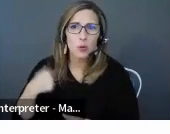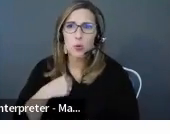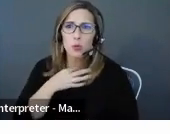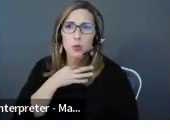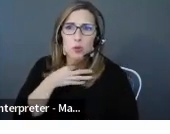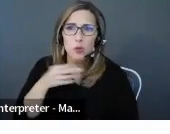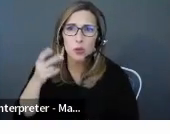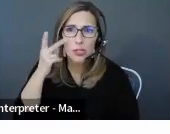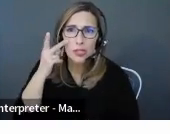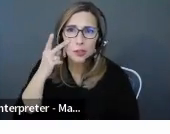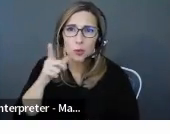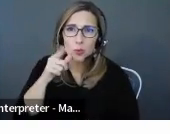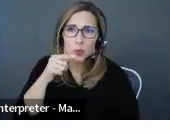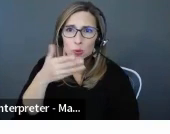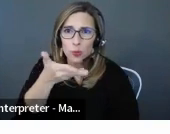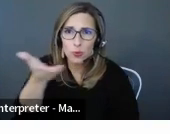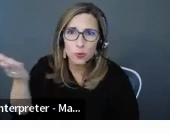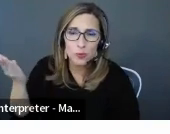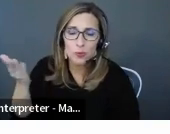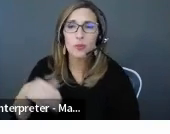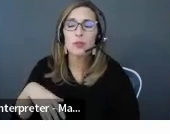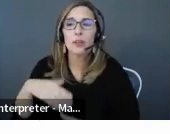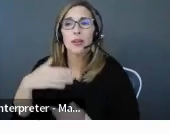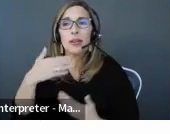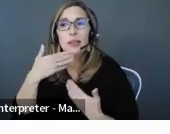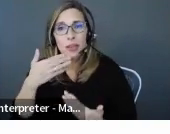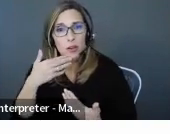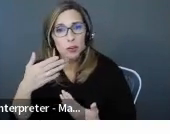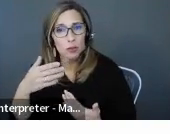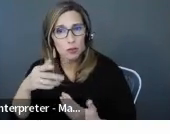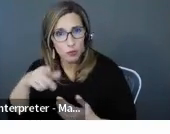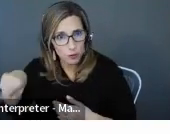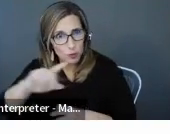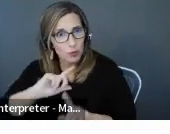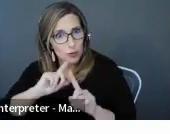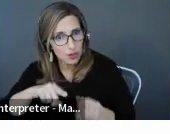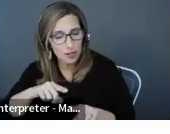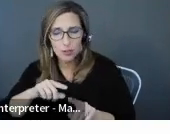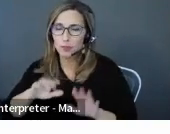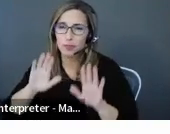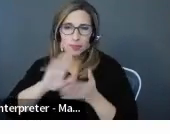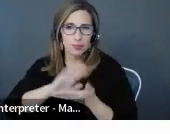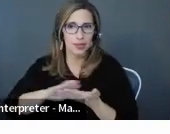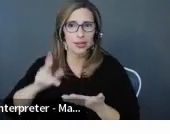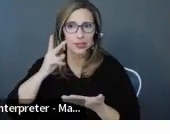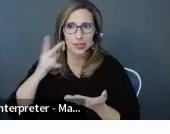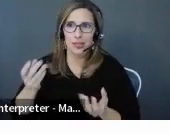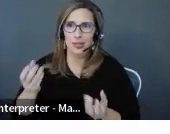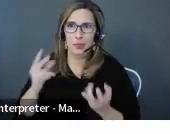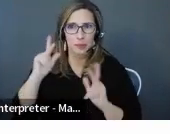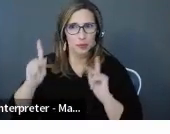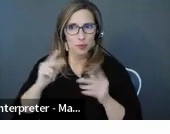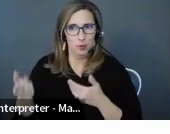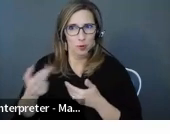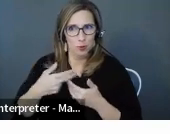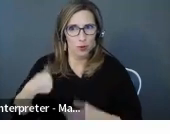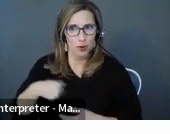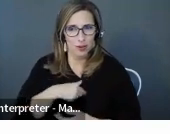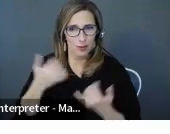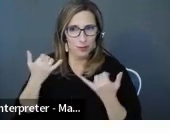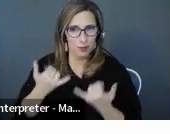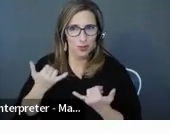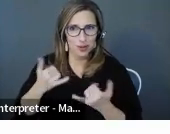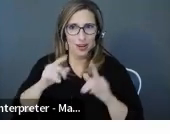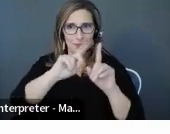today. But thank you all so much, those who were able to complete this. It's really great to see how many folks were able to join us today from very